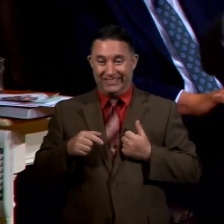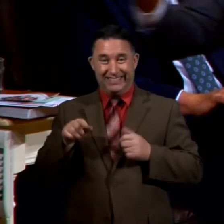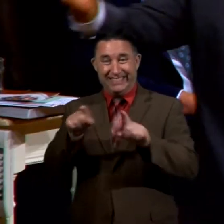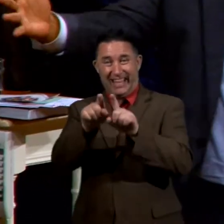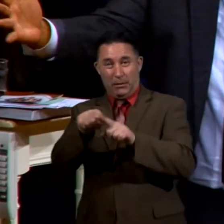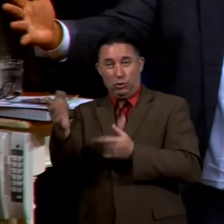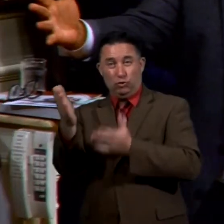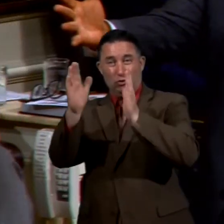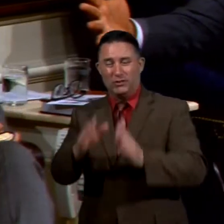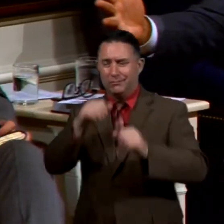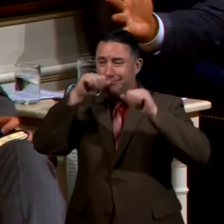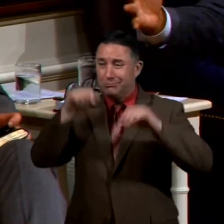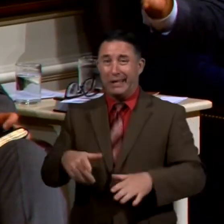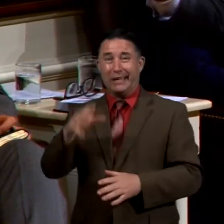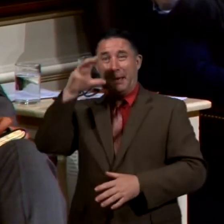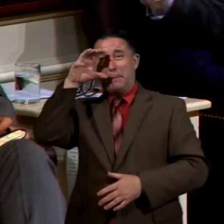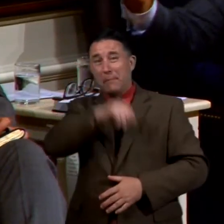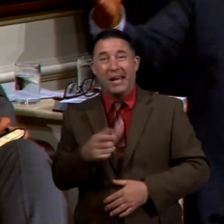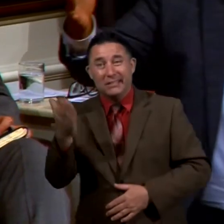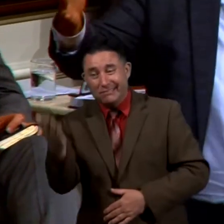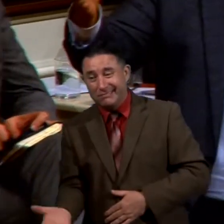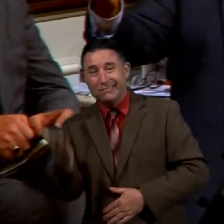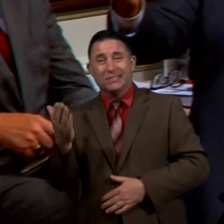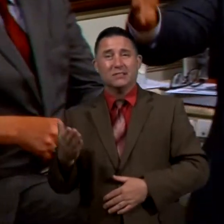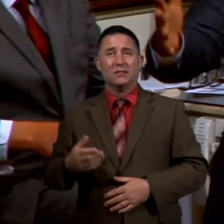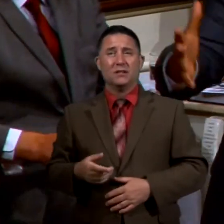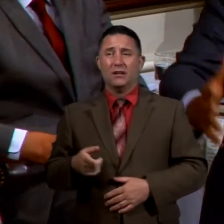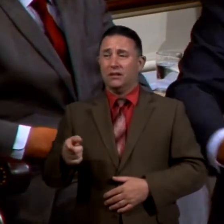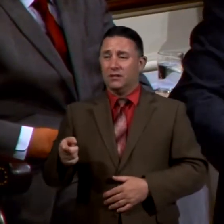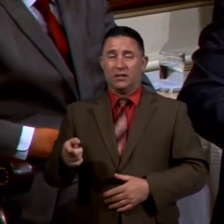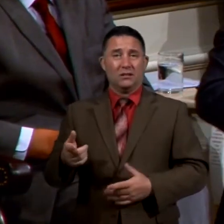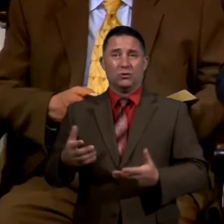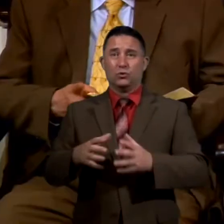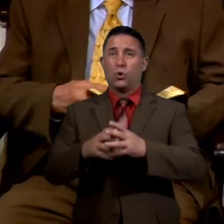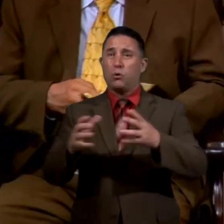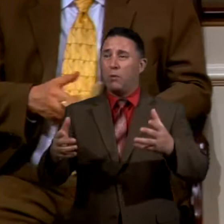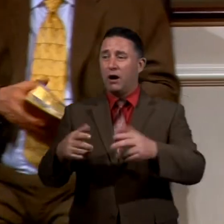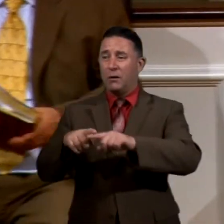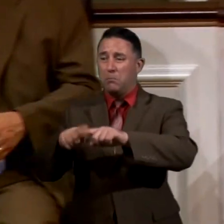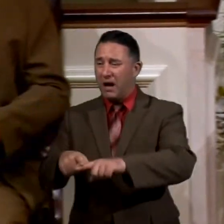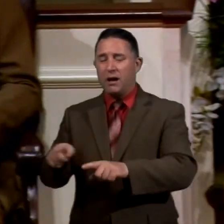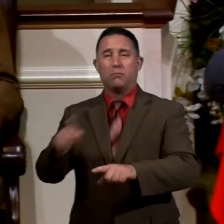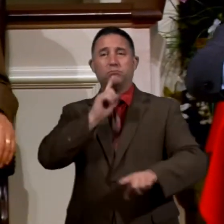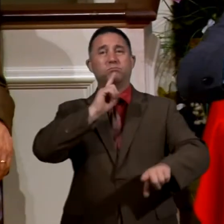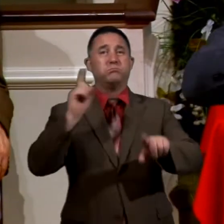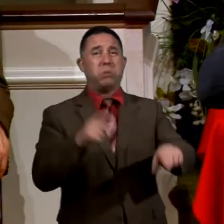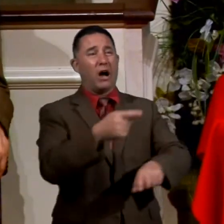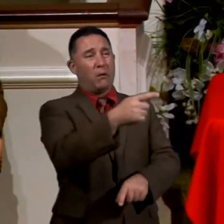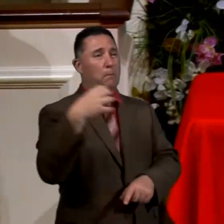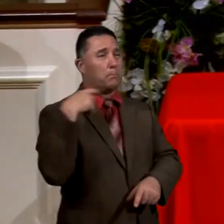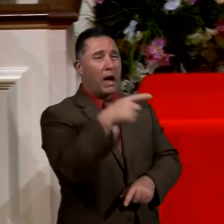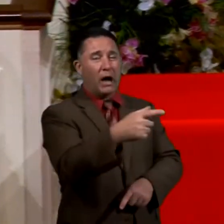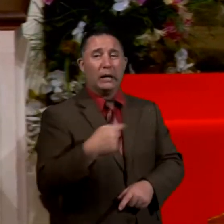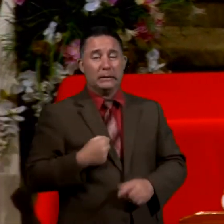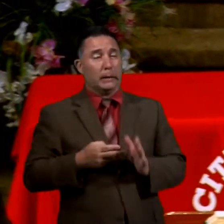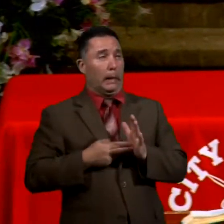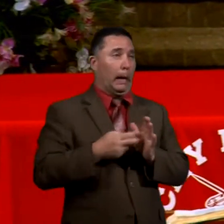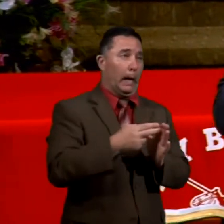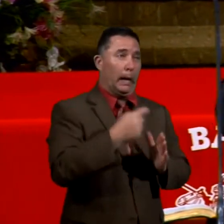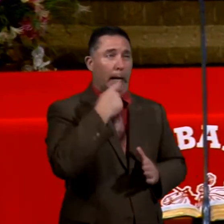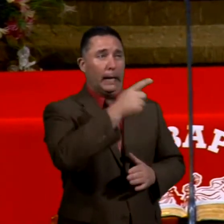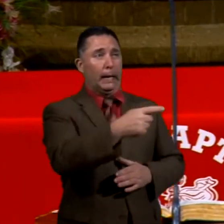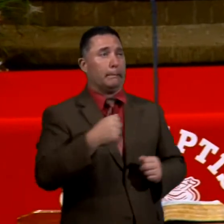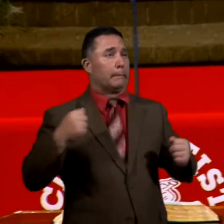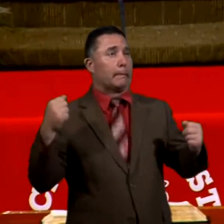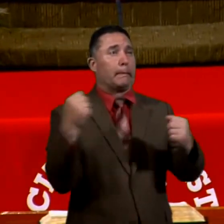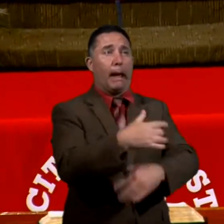so many blessings, so much was hanging in the balance. But he responded, but what he was honest truth, he said, "I